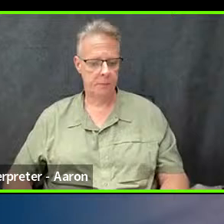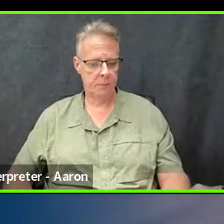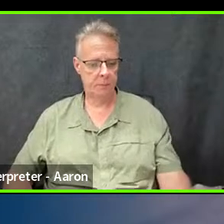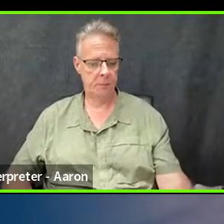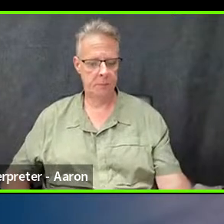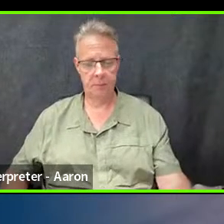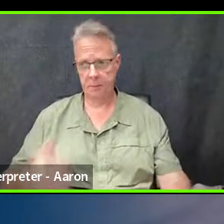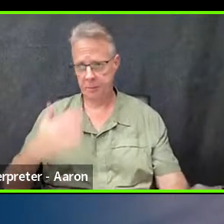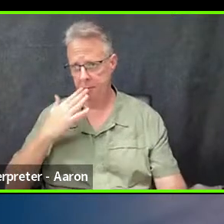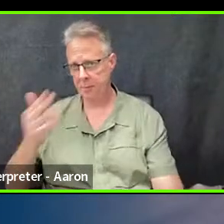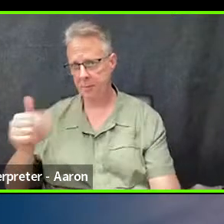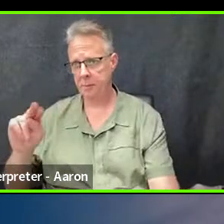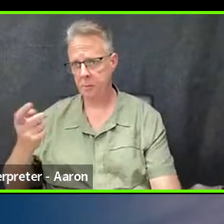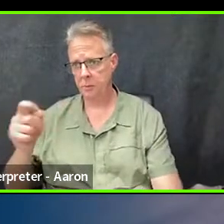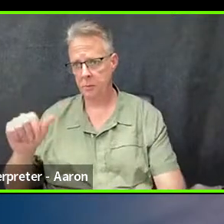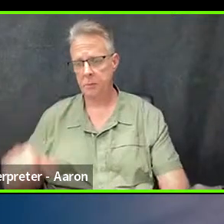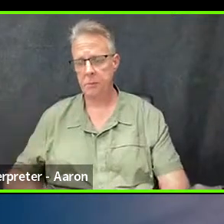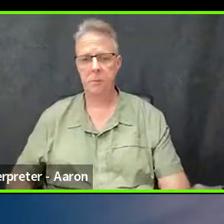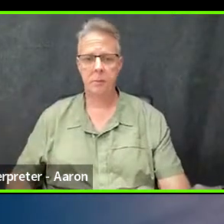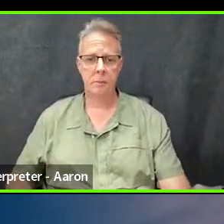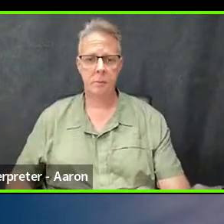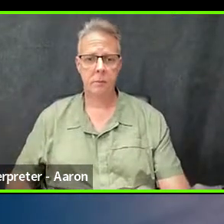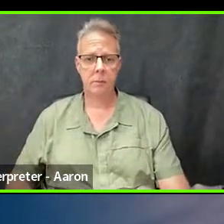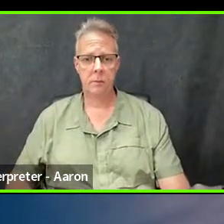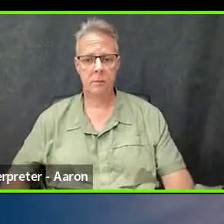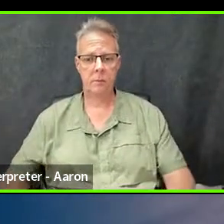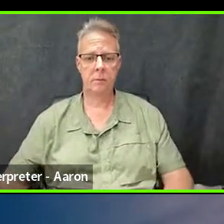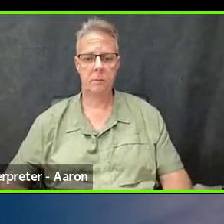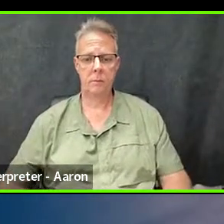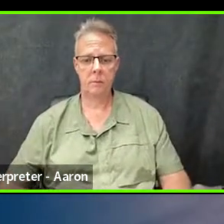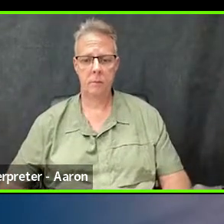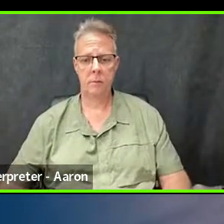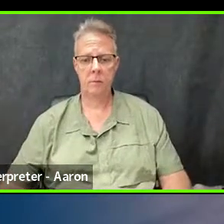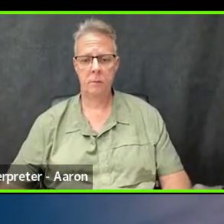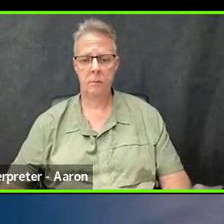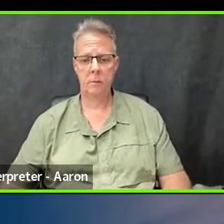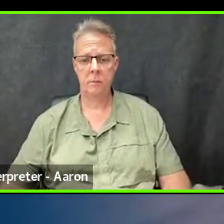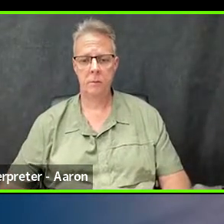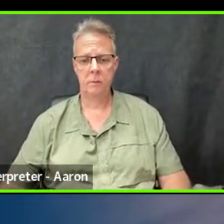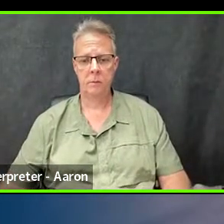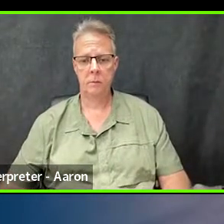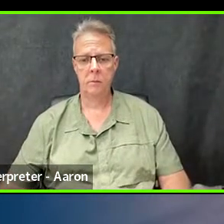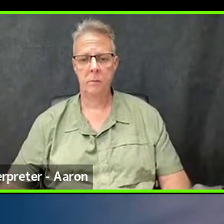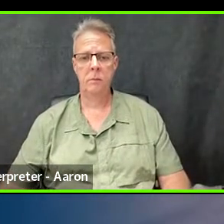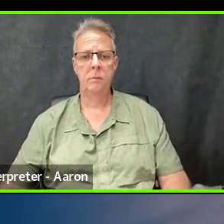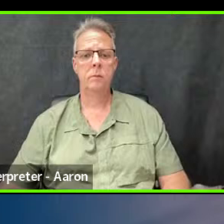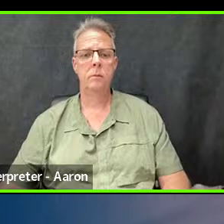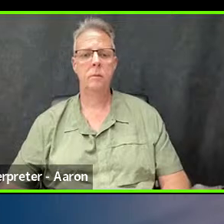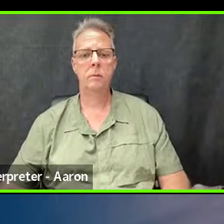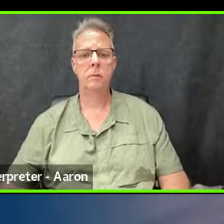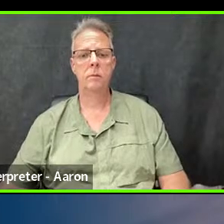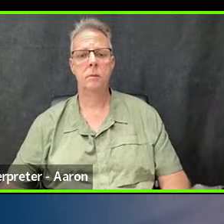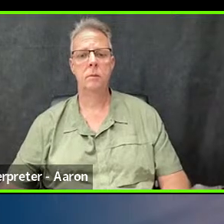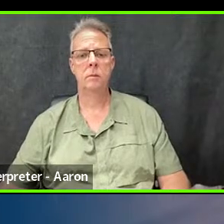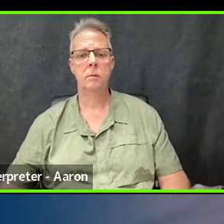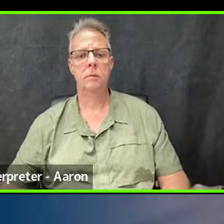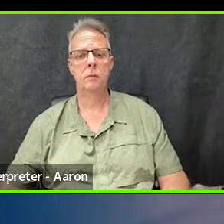Thank you, Angela. Next question is about